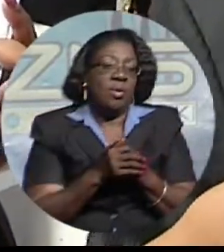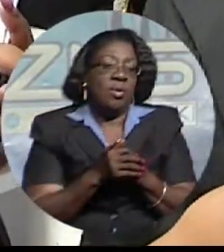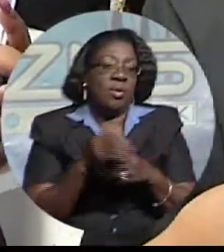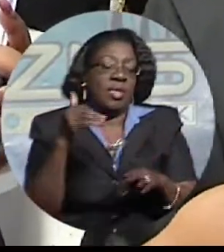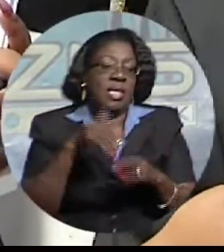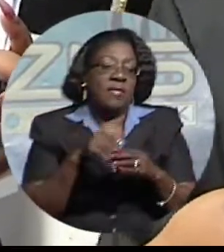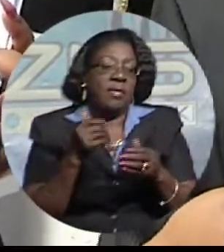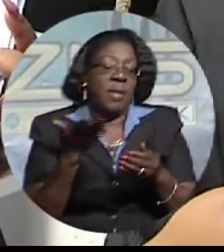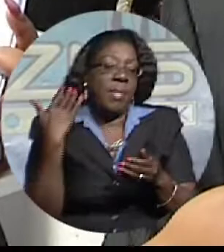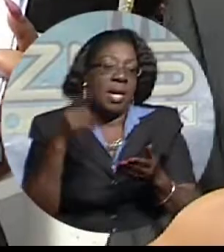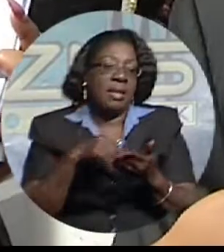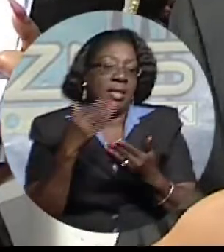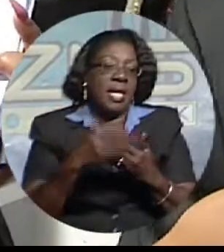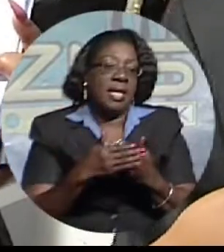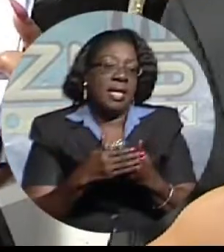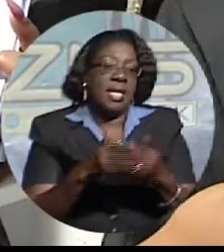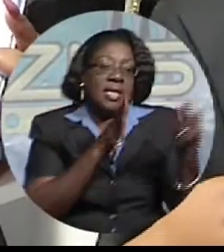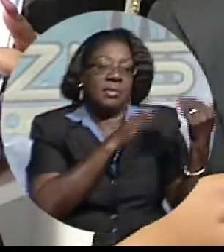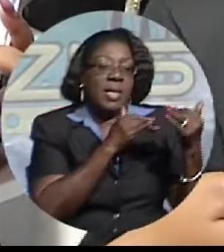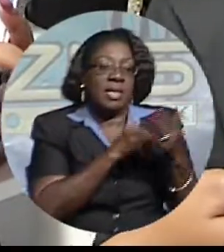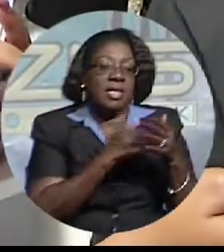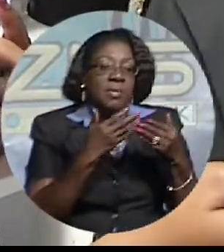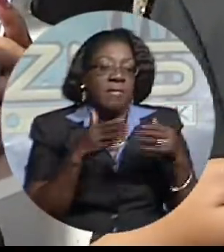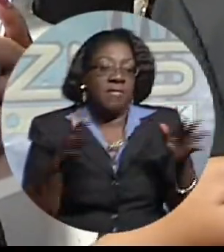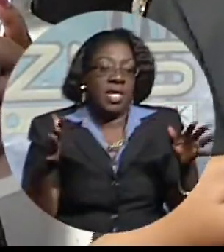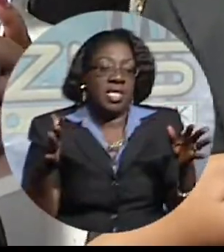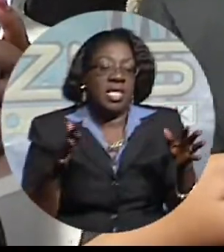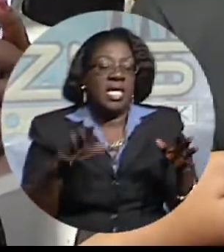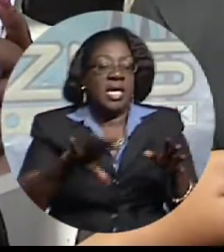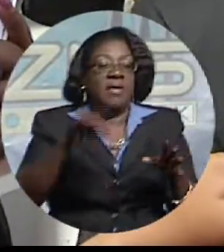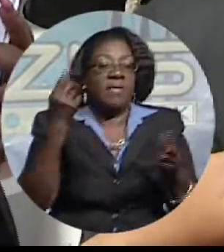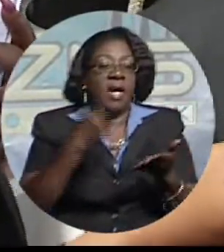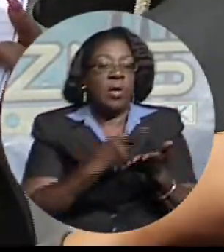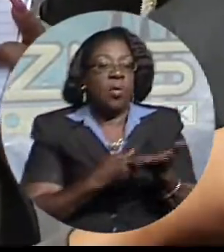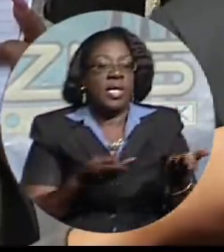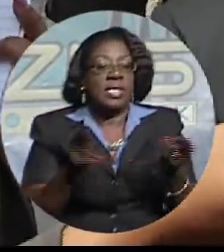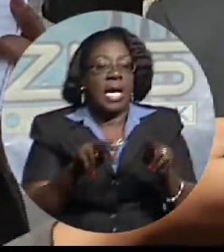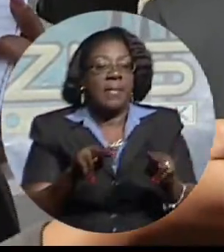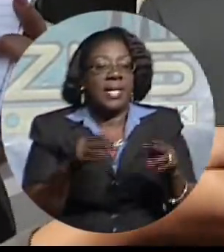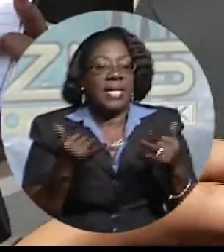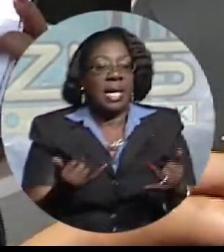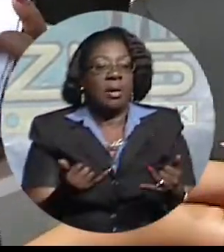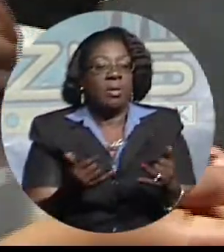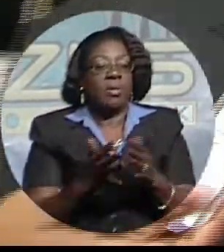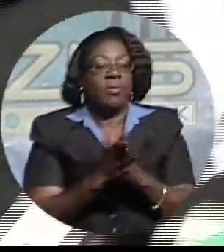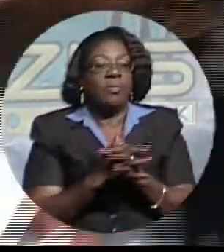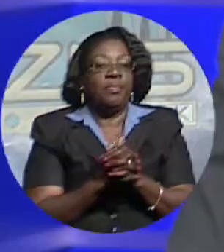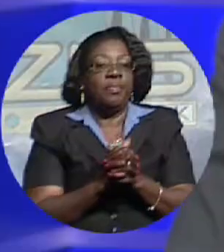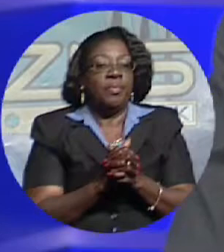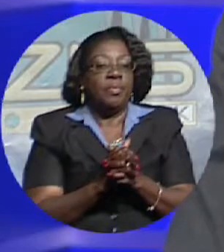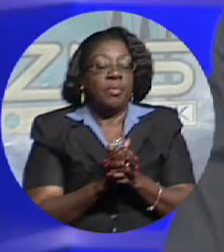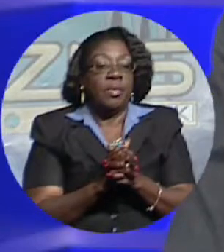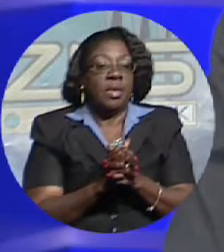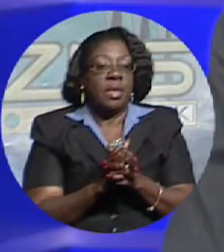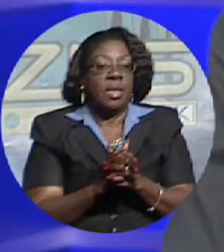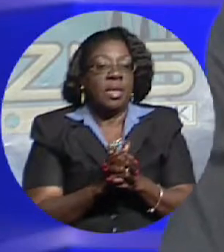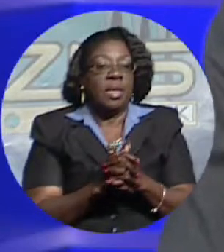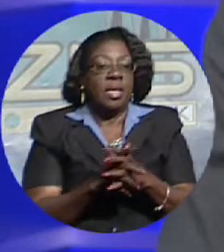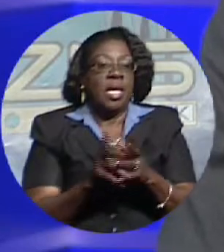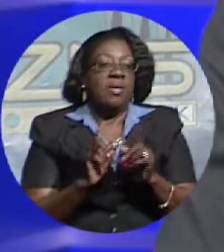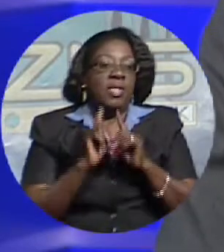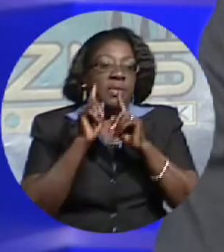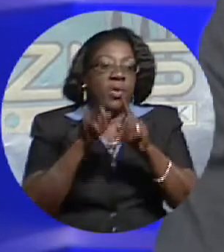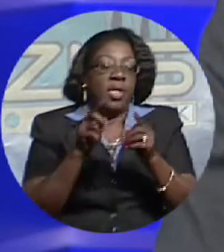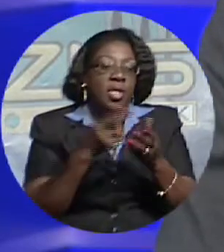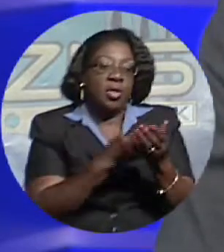then and I had expected it to have been resolved. I just find out what the true issue is about it. In responding to